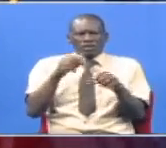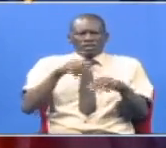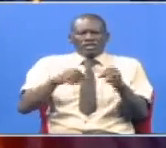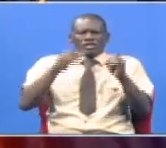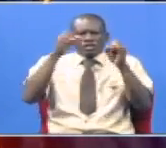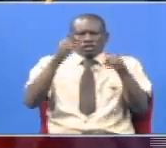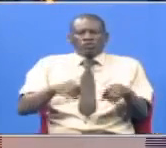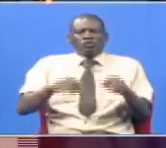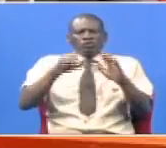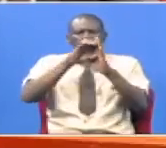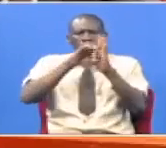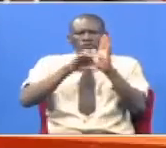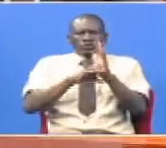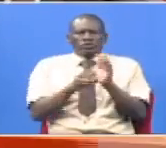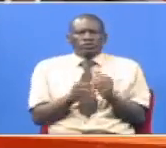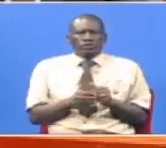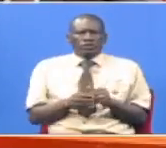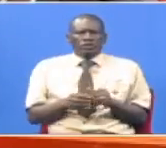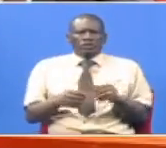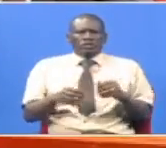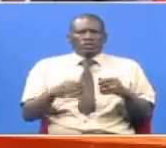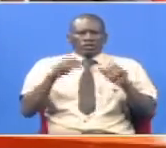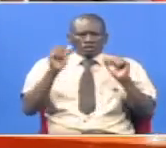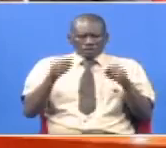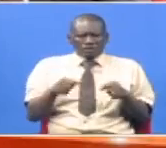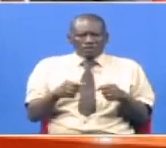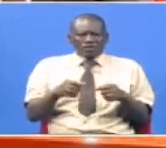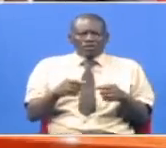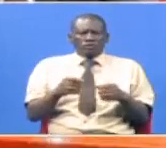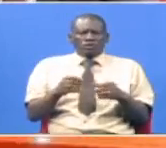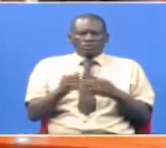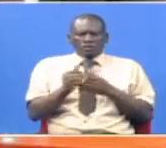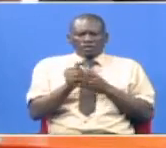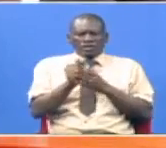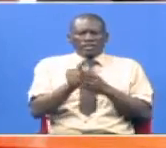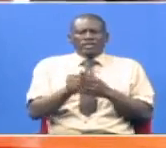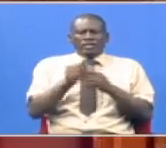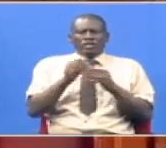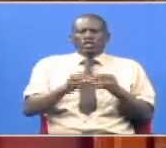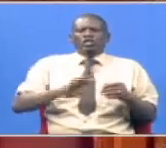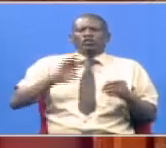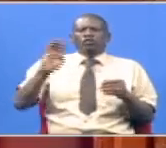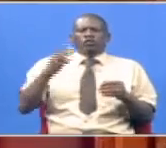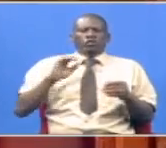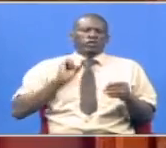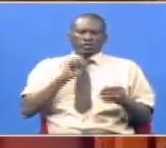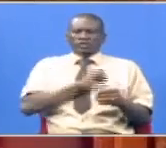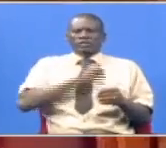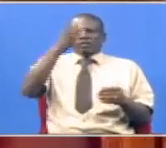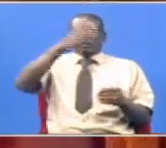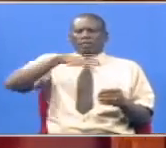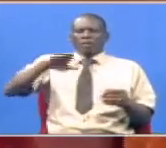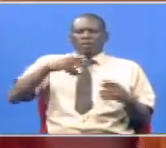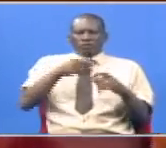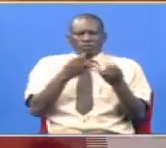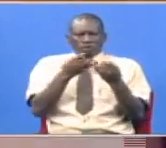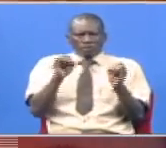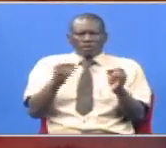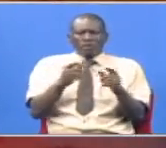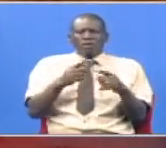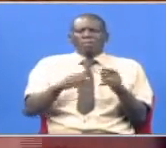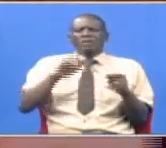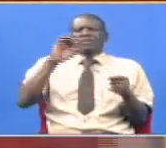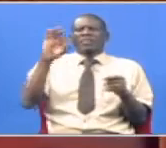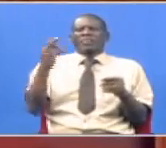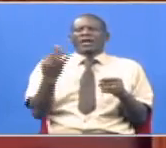constitutional dispensation, even though he will be overseeing the life of the fourth Senate since independence, but the third under